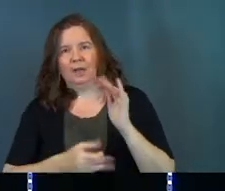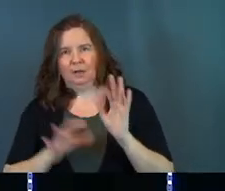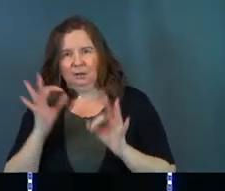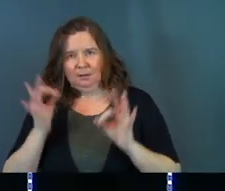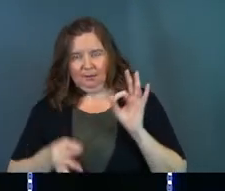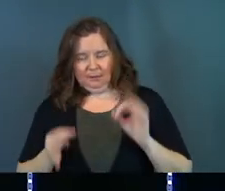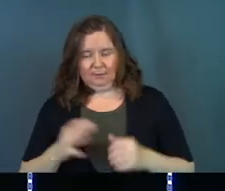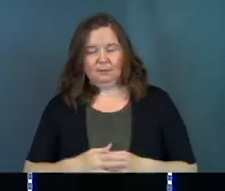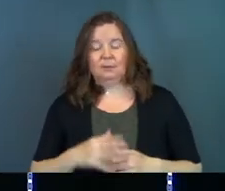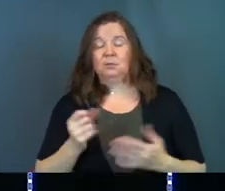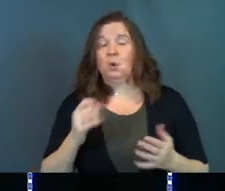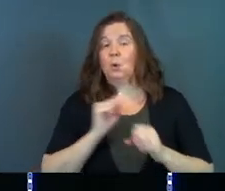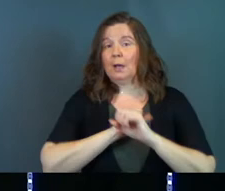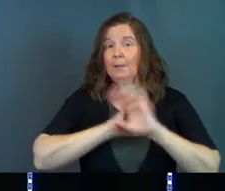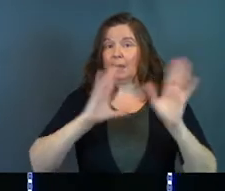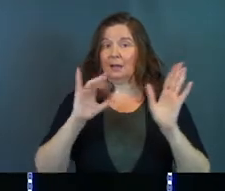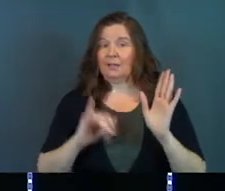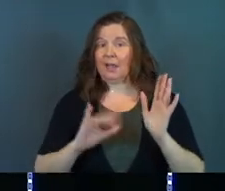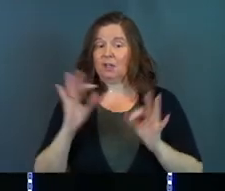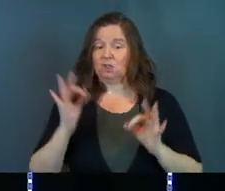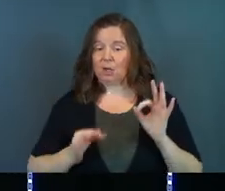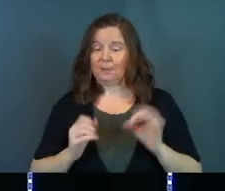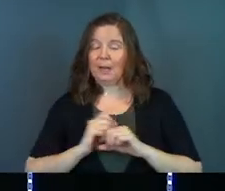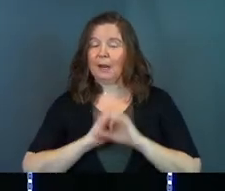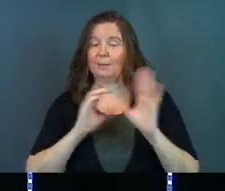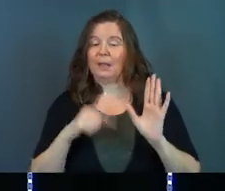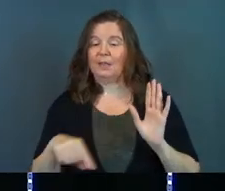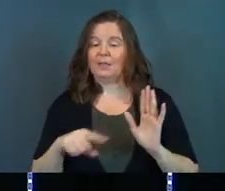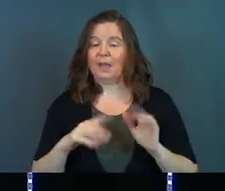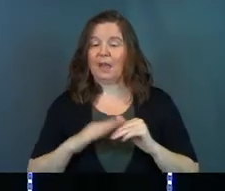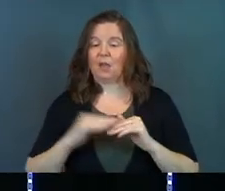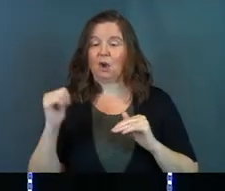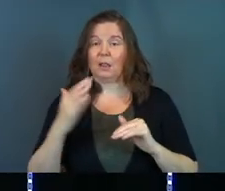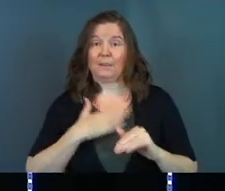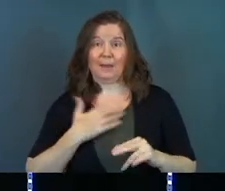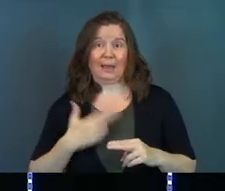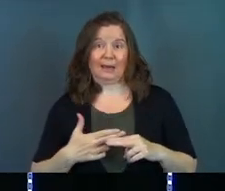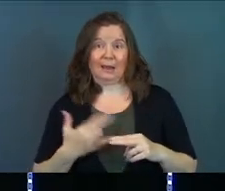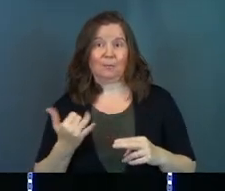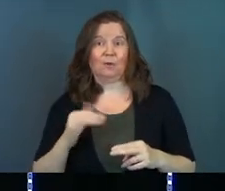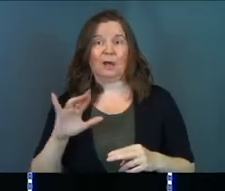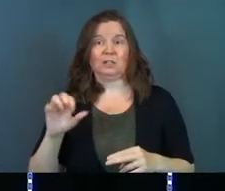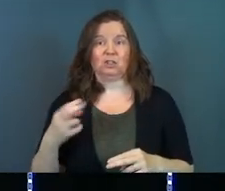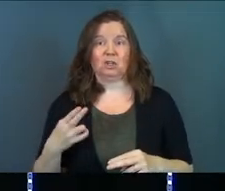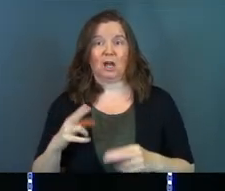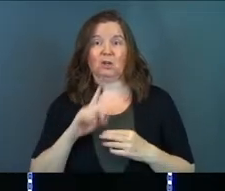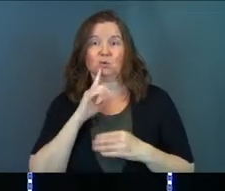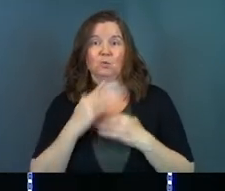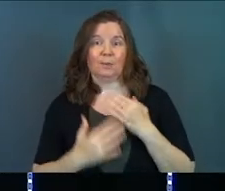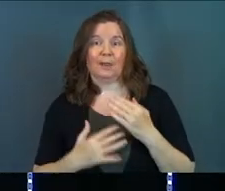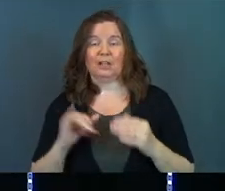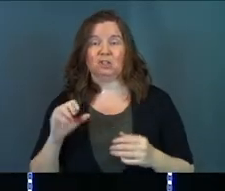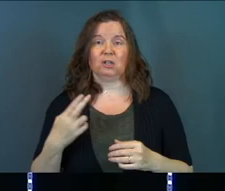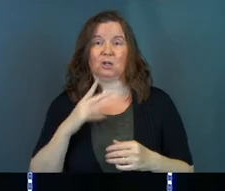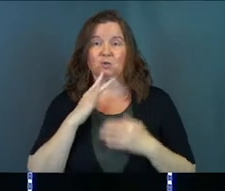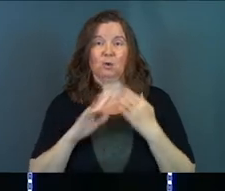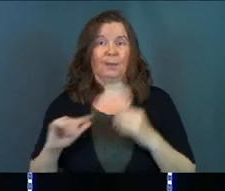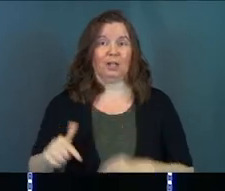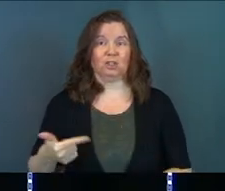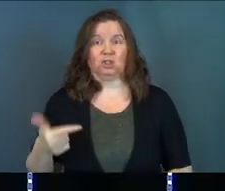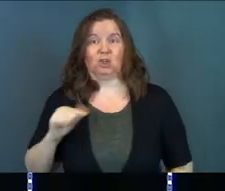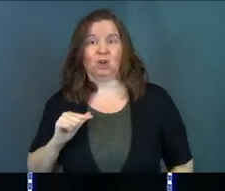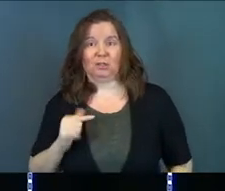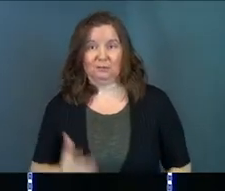judgment. So imagine that judgment, and imagine they call up my name, right? Like Josh Trueblood, like it's Josh Trueblood's